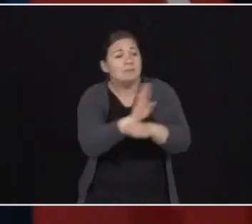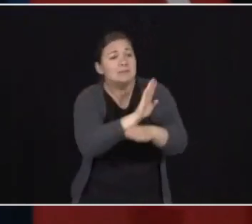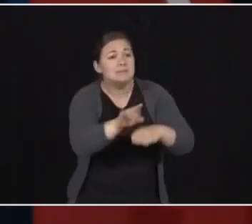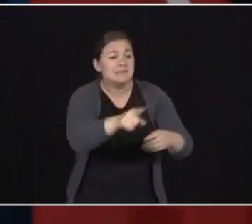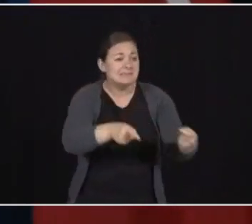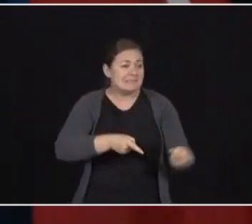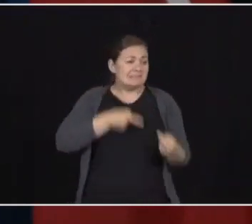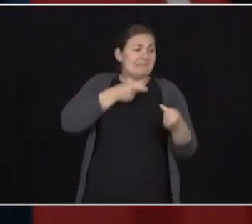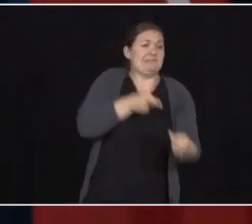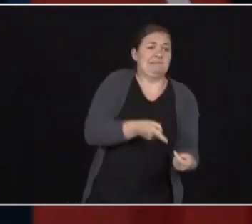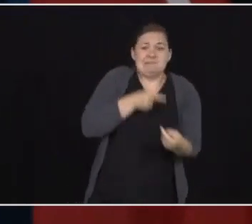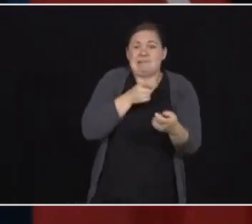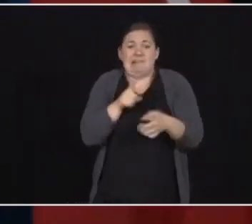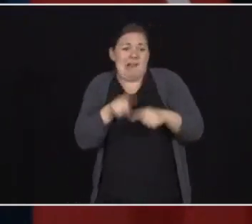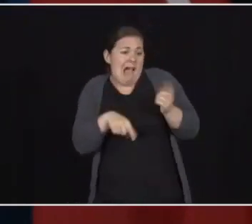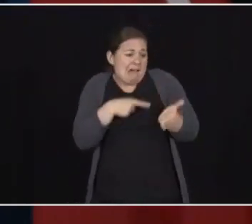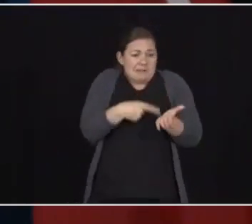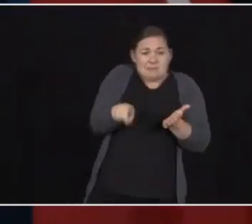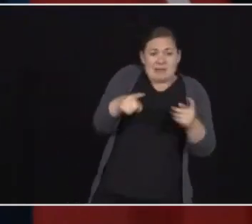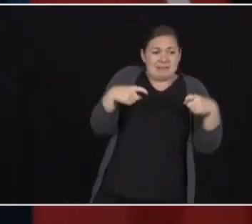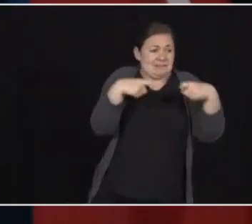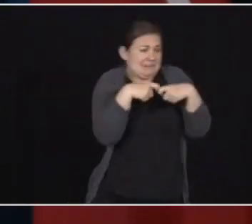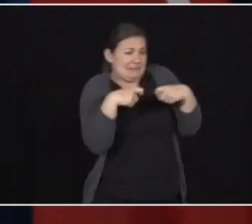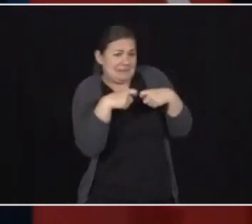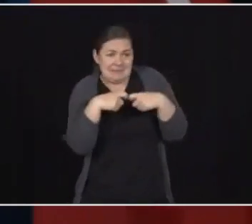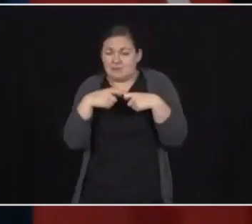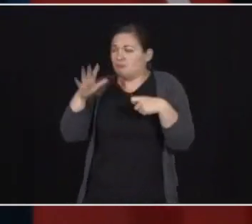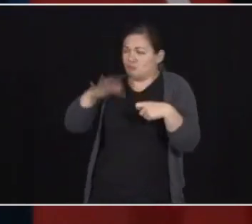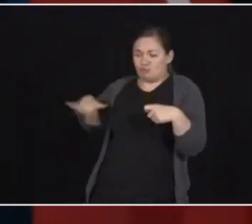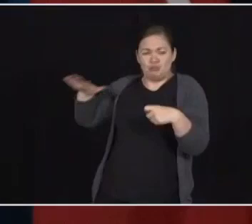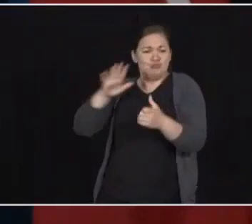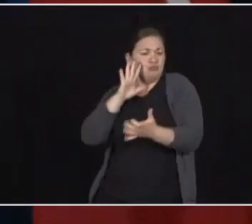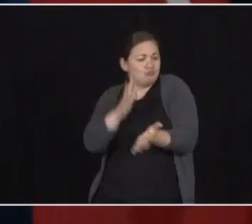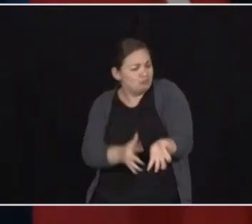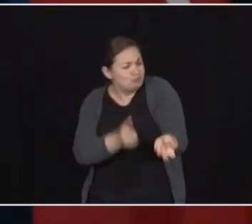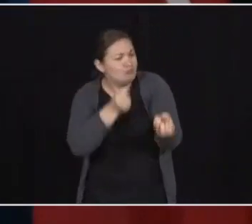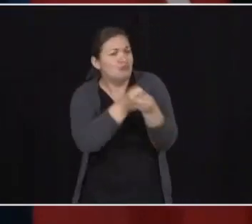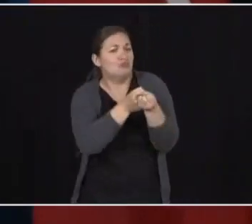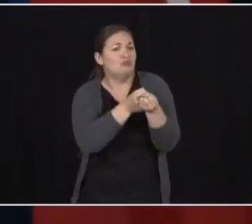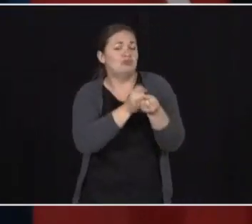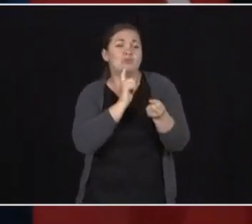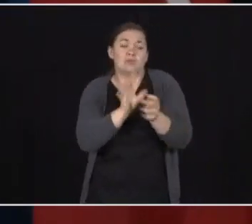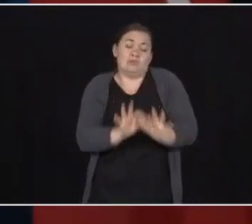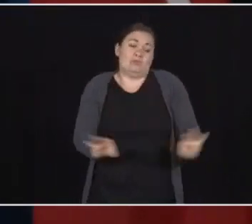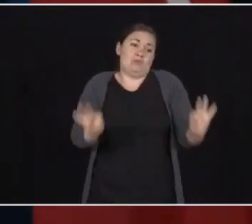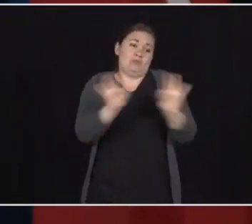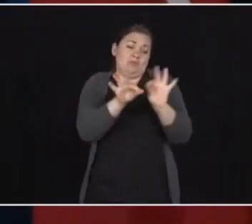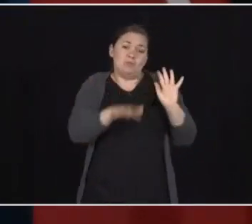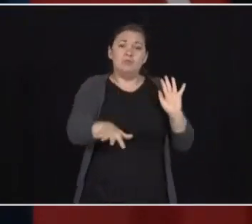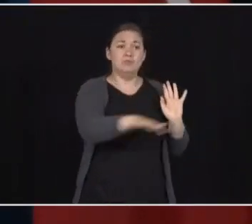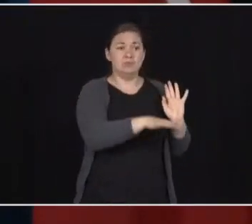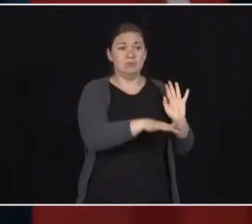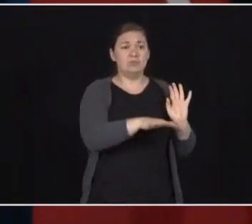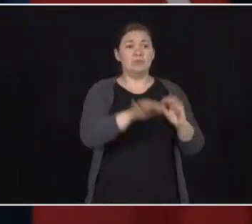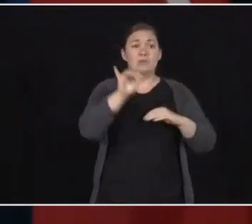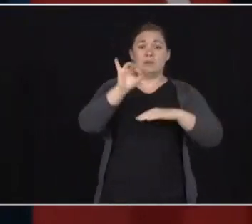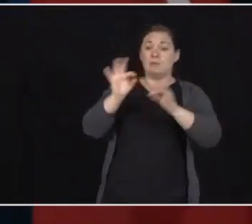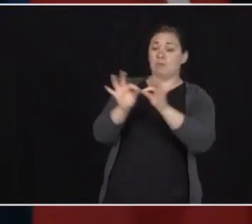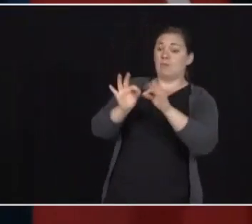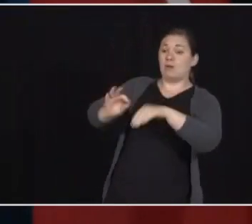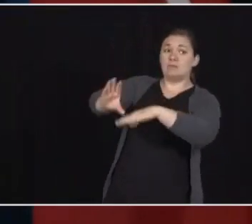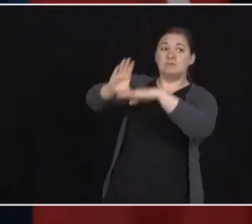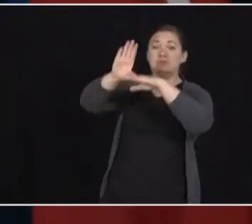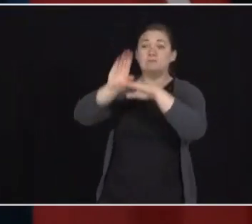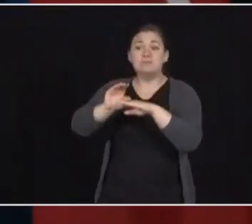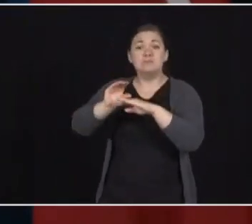outbreak. Right now, every dollar counts. And these hydro relief measures are just another way we're